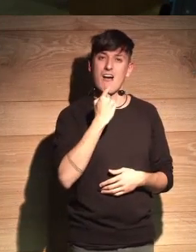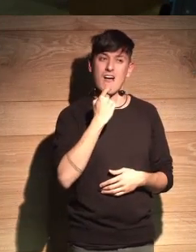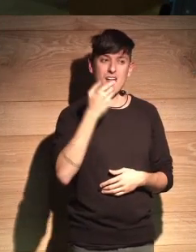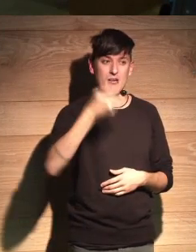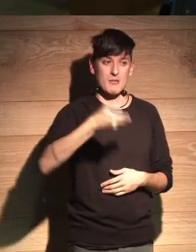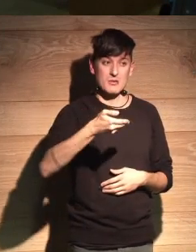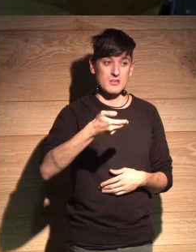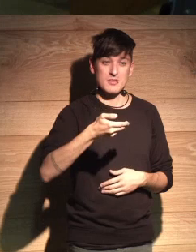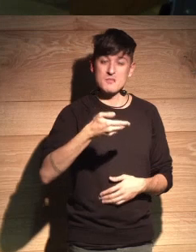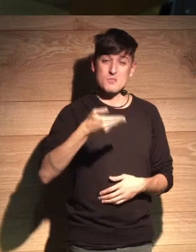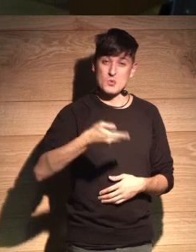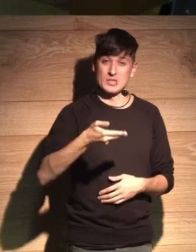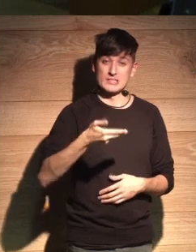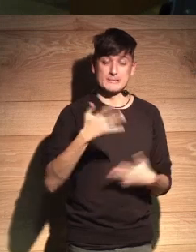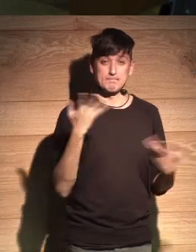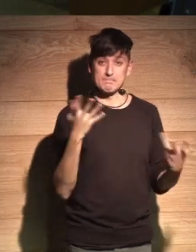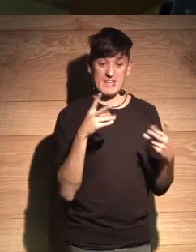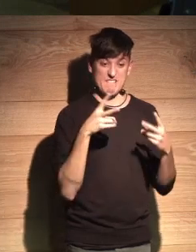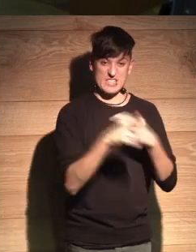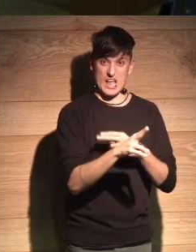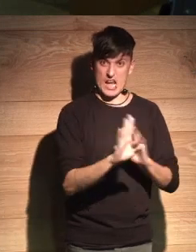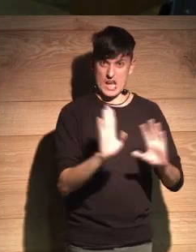Microphone, please.